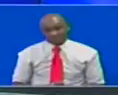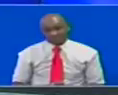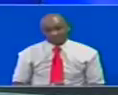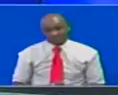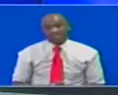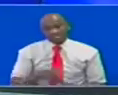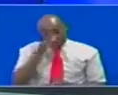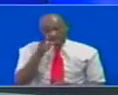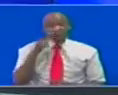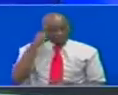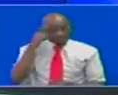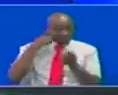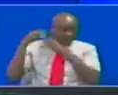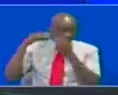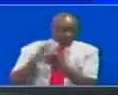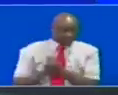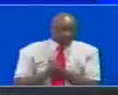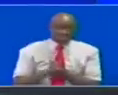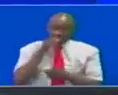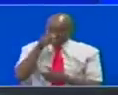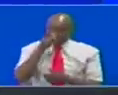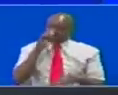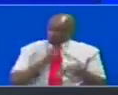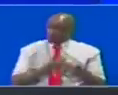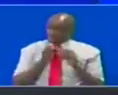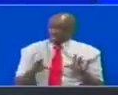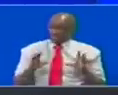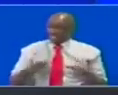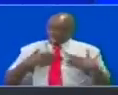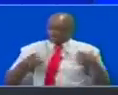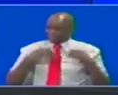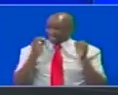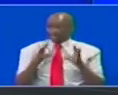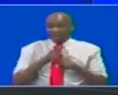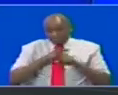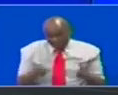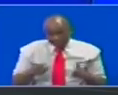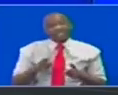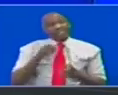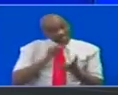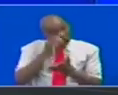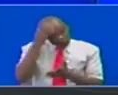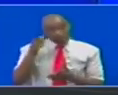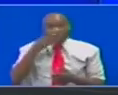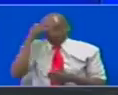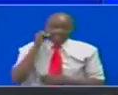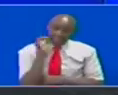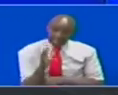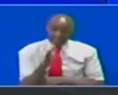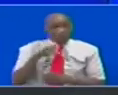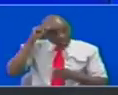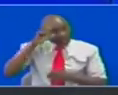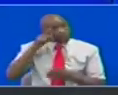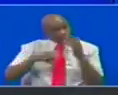That's your trip down memory lane. Not a very, you know, pleasant one to go through, but that is why we do Lest We Forget, to start to learn from